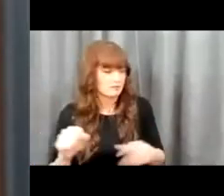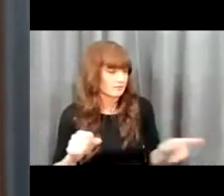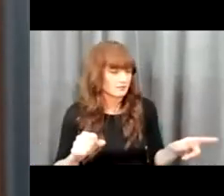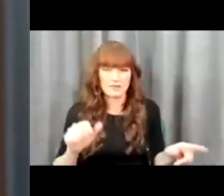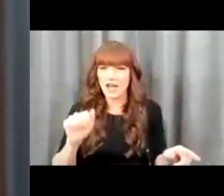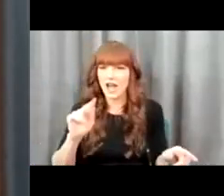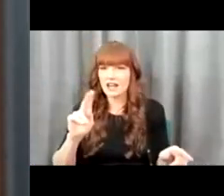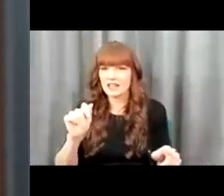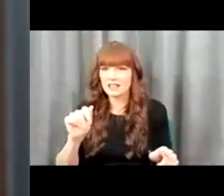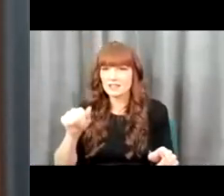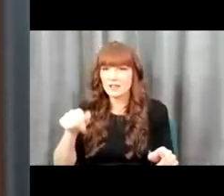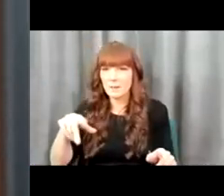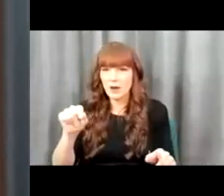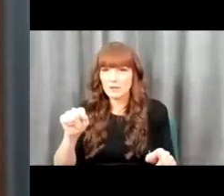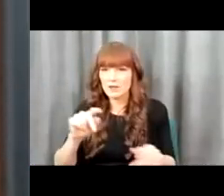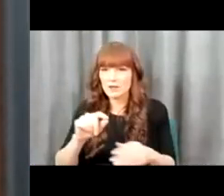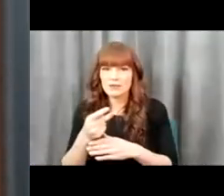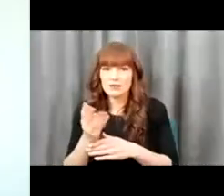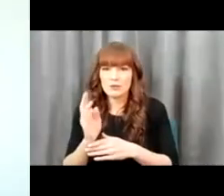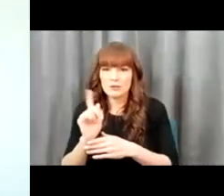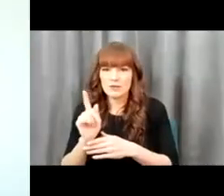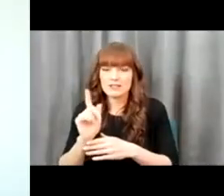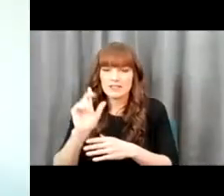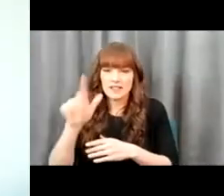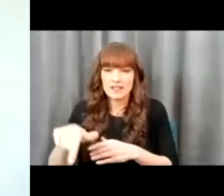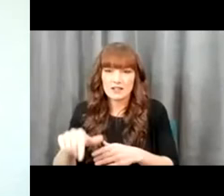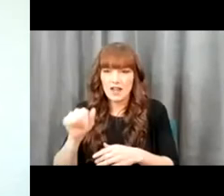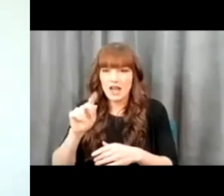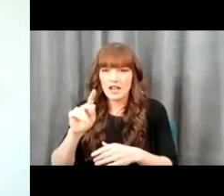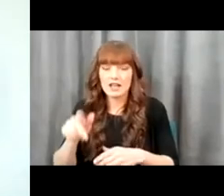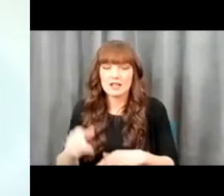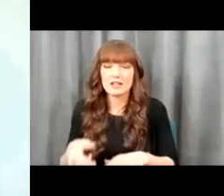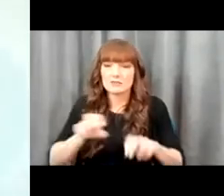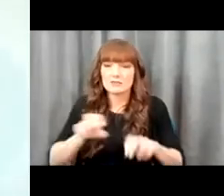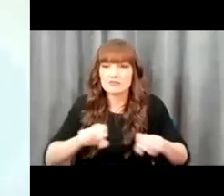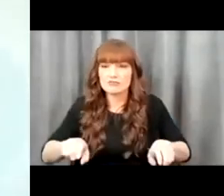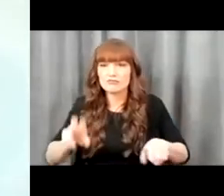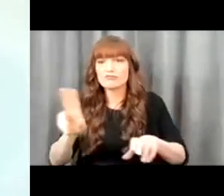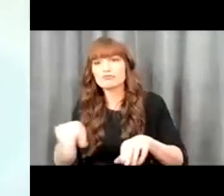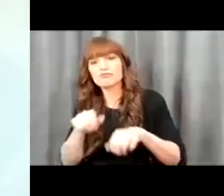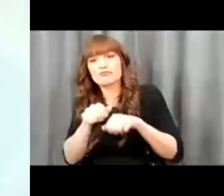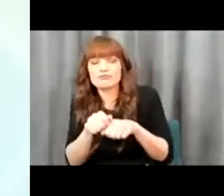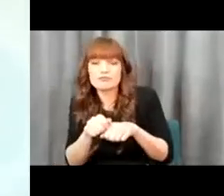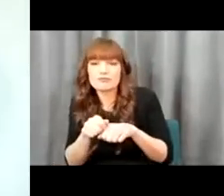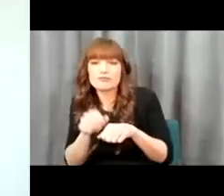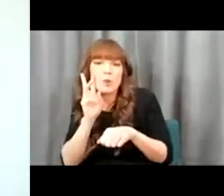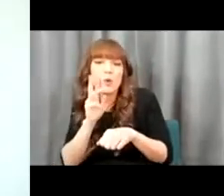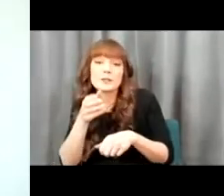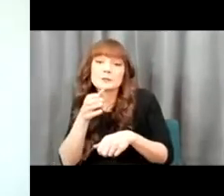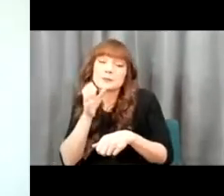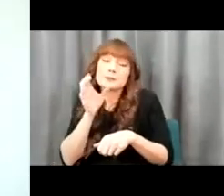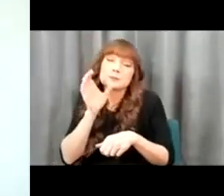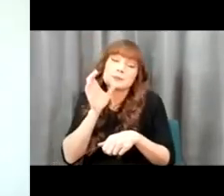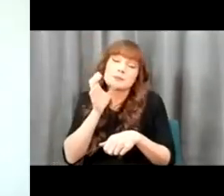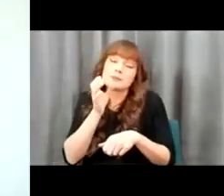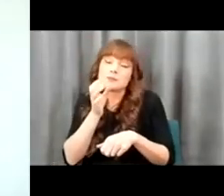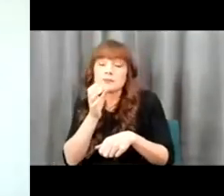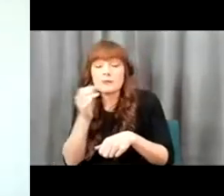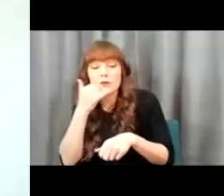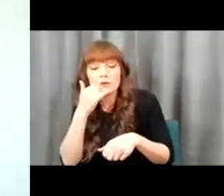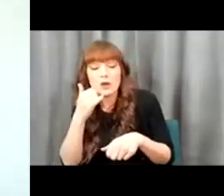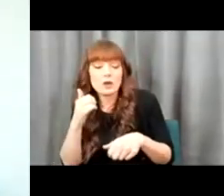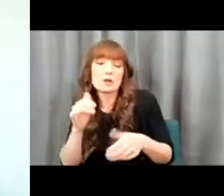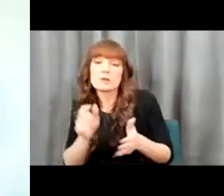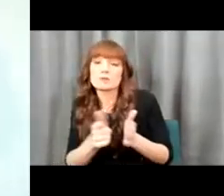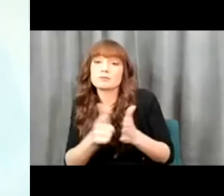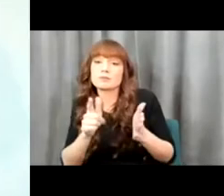Interior, Anika's apartment, moments later. Anika, curled up on the couch, shoes off, sipping a glass of wine. Her phone rings.